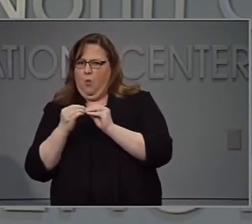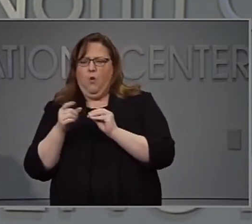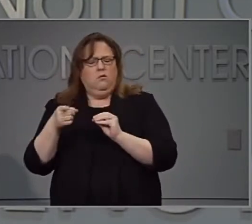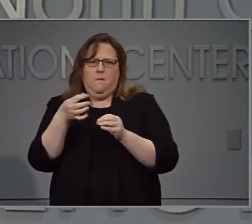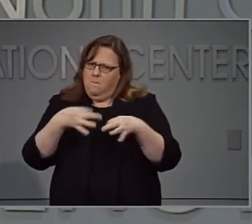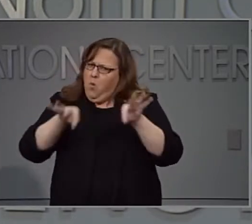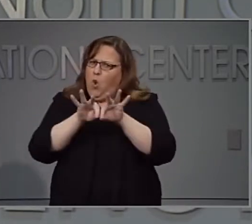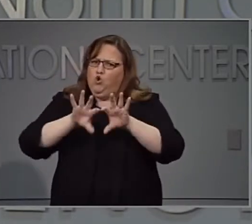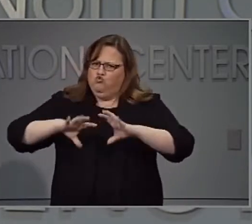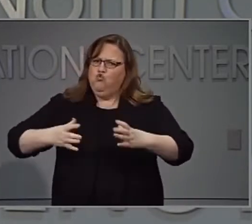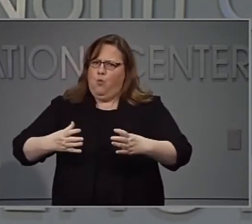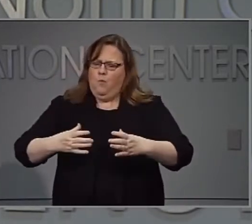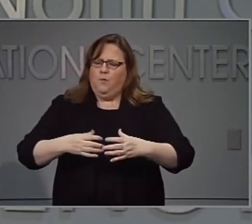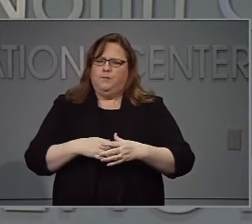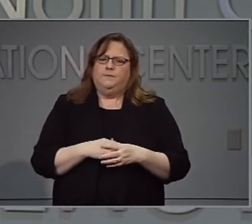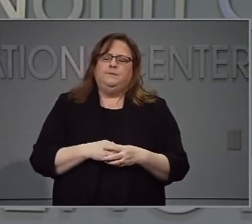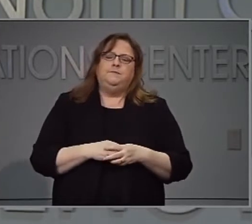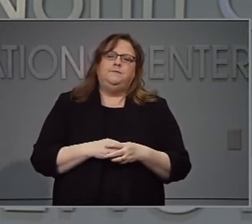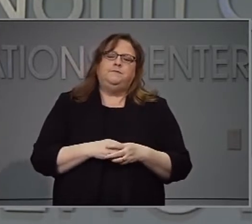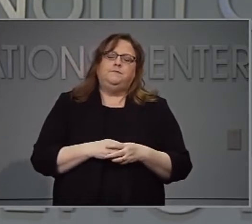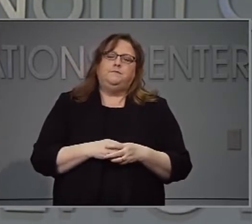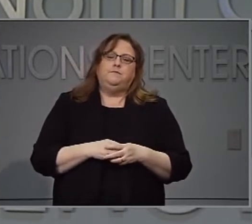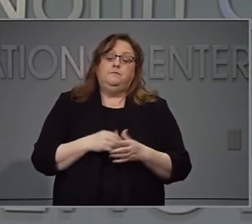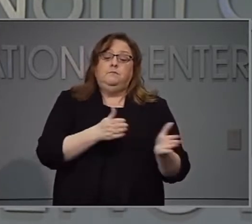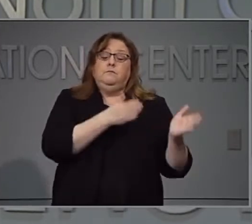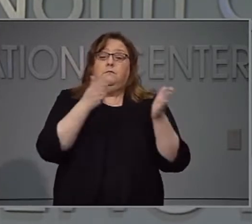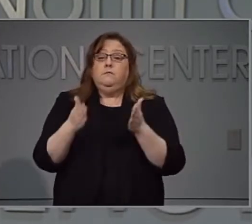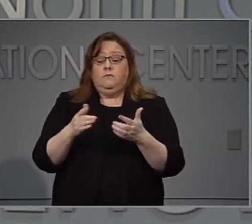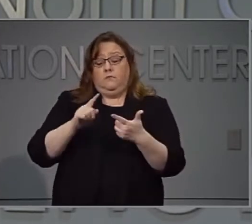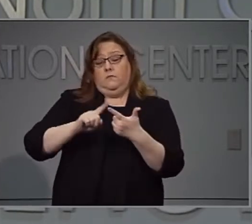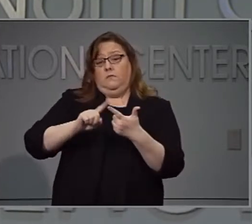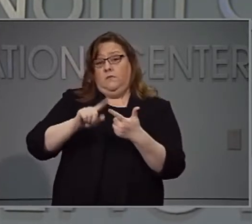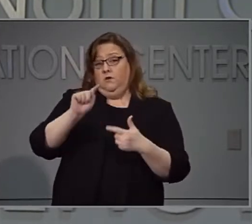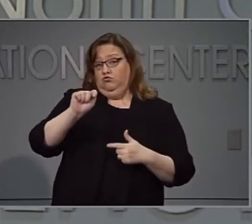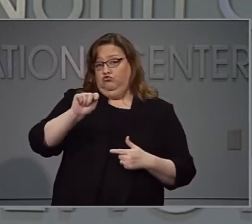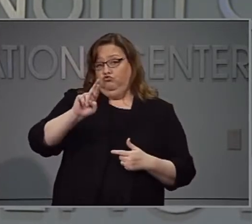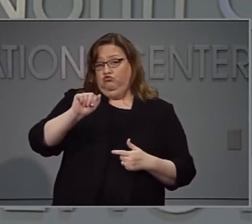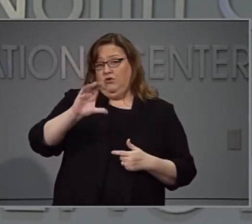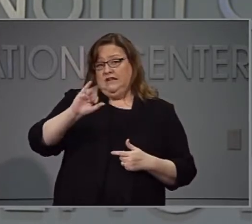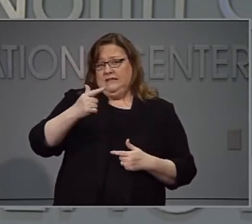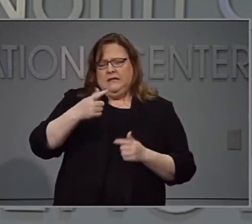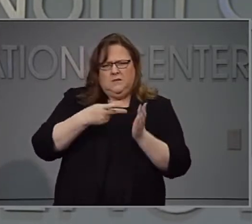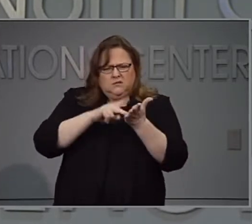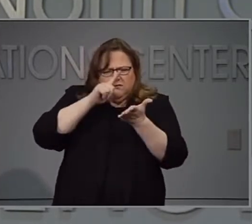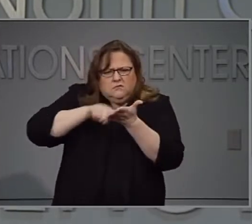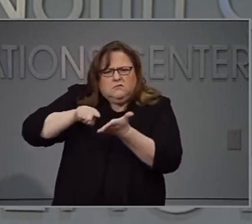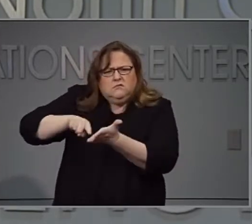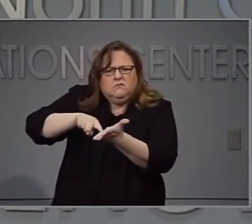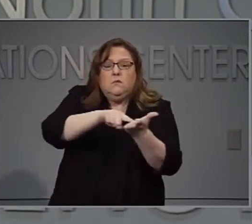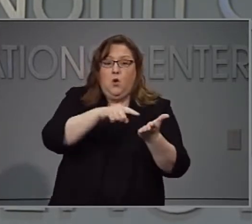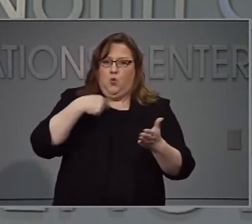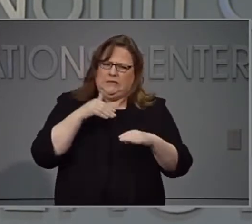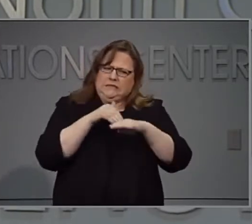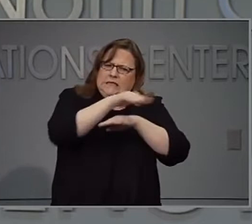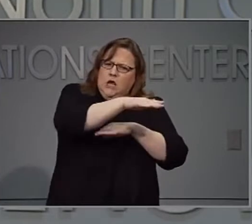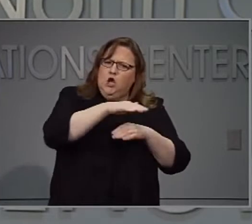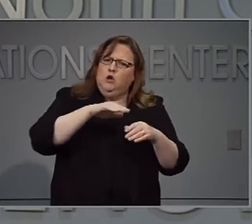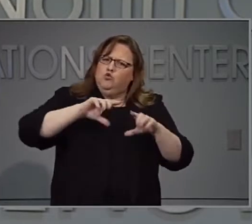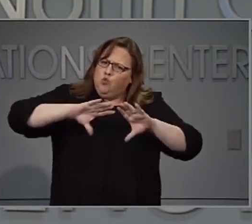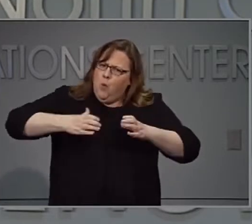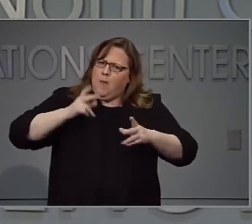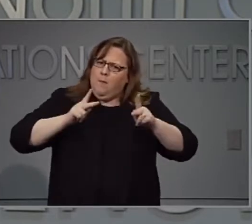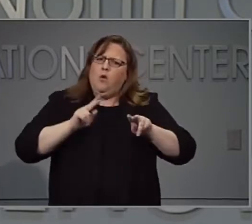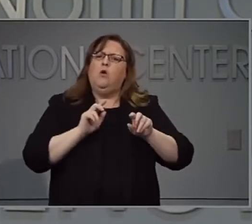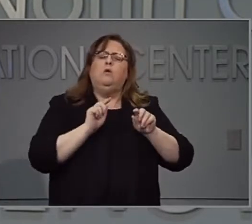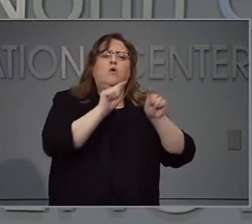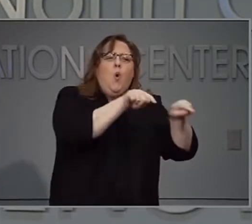On tracing, we're continuing to deploy groups to hotspots like nursing homes to find out where the virus